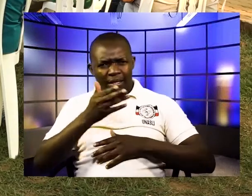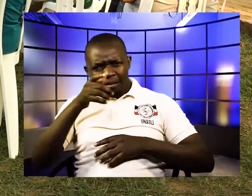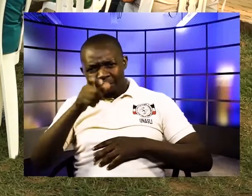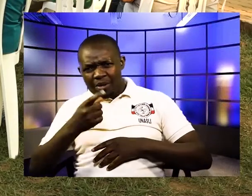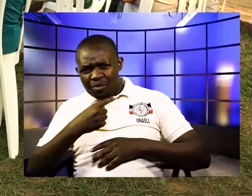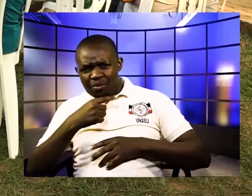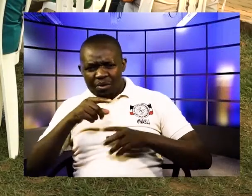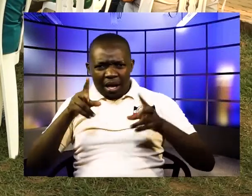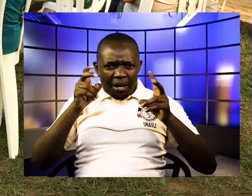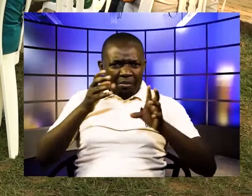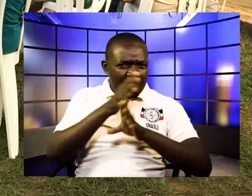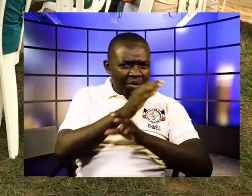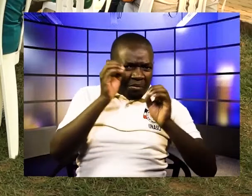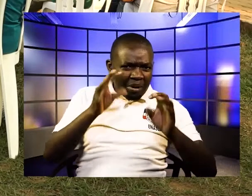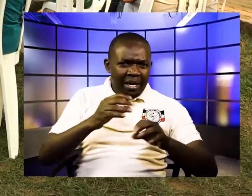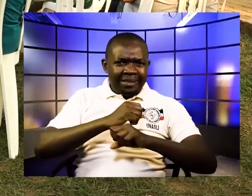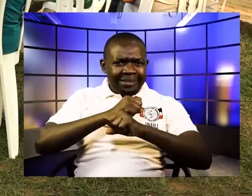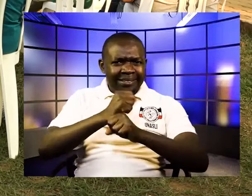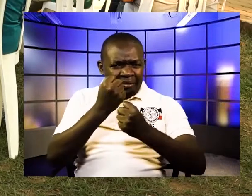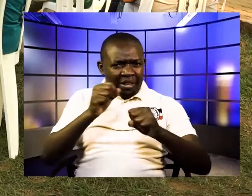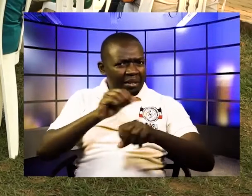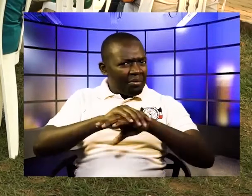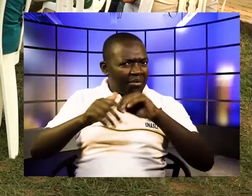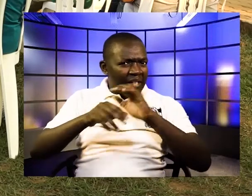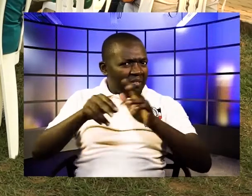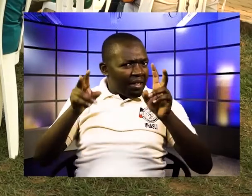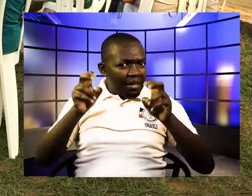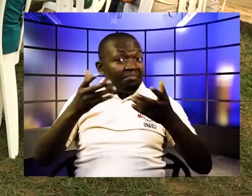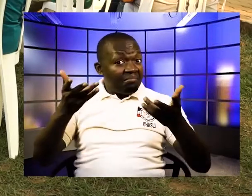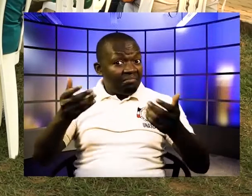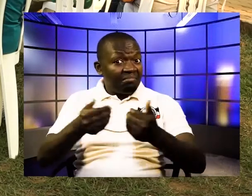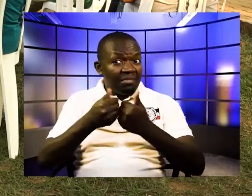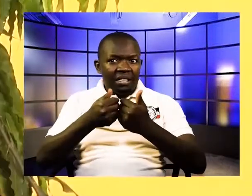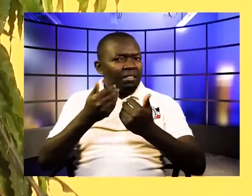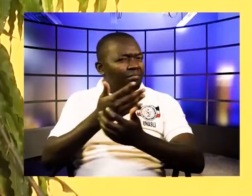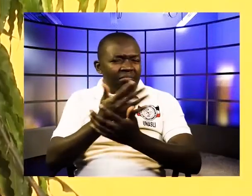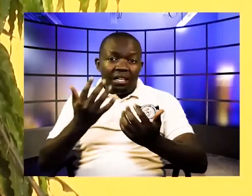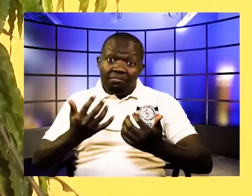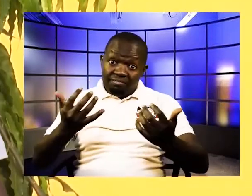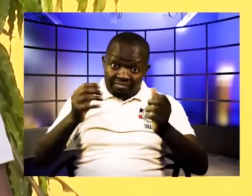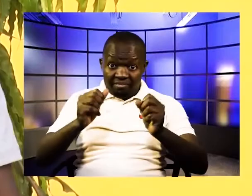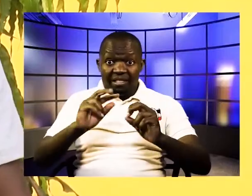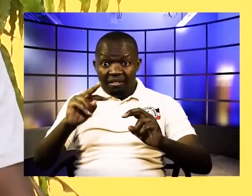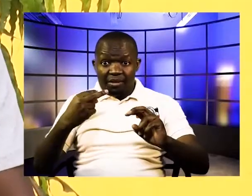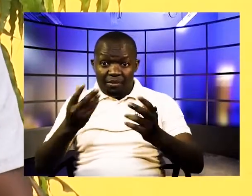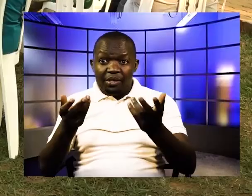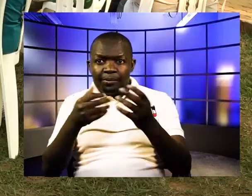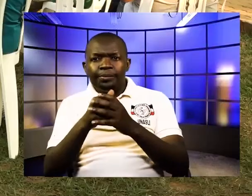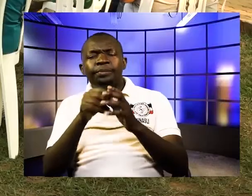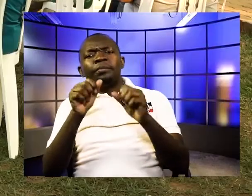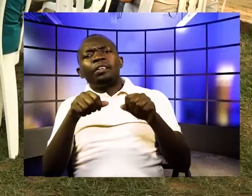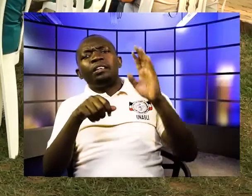called safeguard? By show of hand, you can define it. In a layman's language, don't mind. Yes,